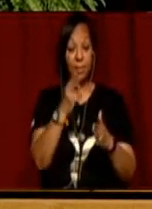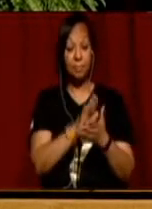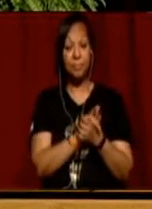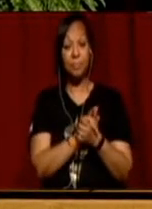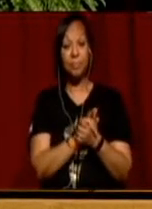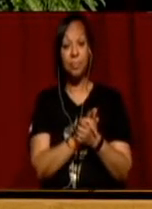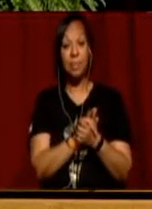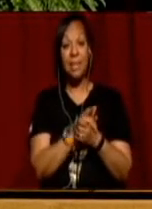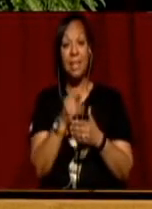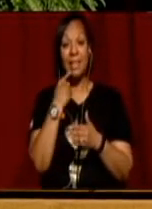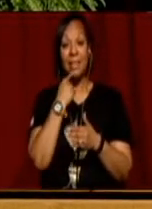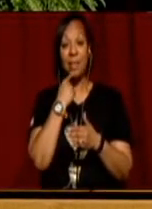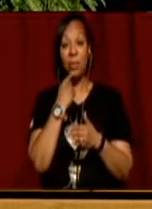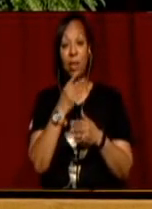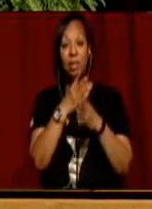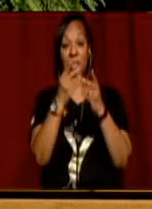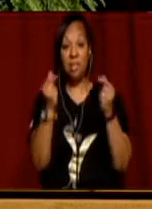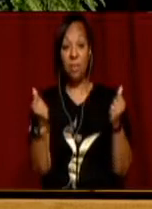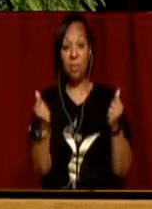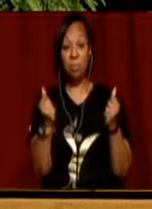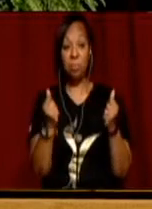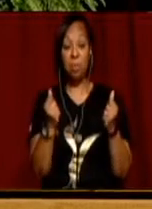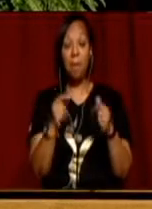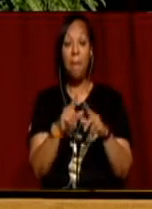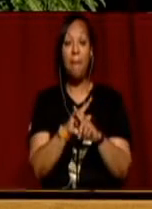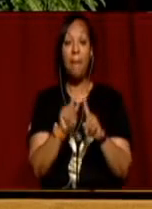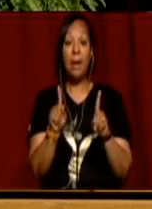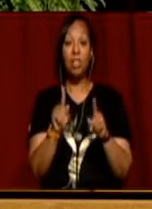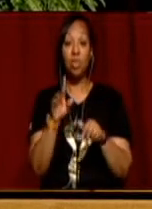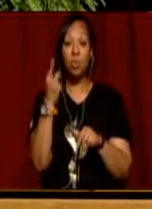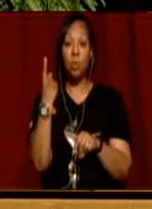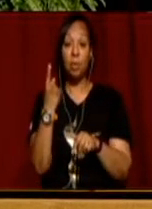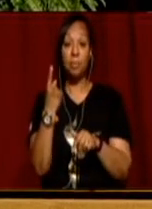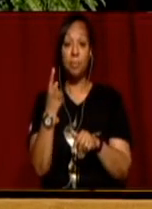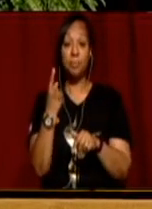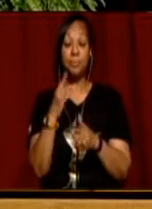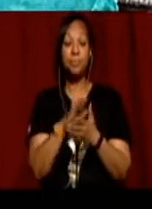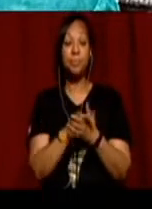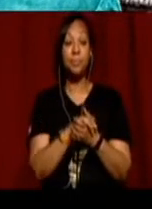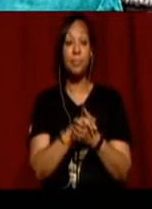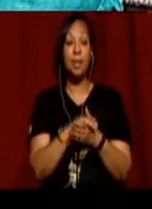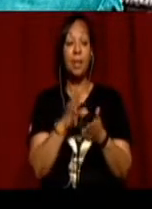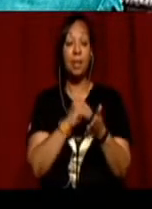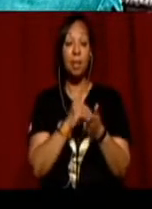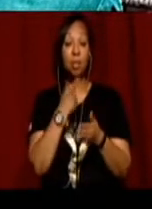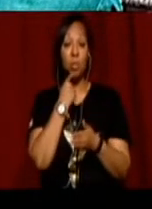seen, says that we'll have several peaks, not just one. Dr. Rubin, do you want to comment?